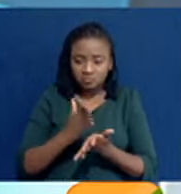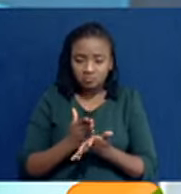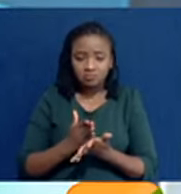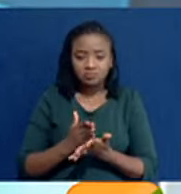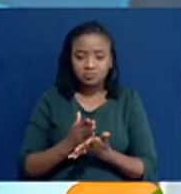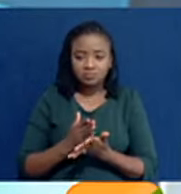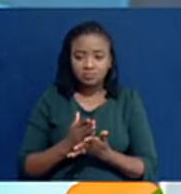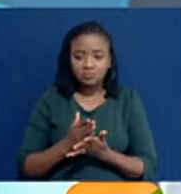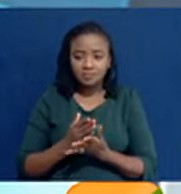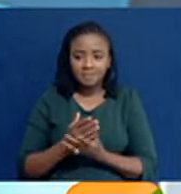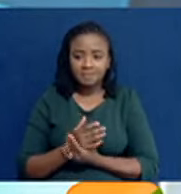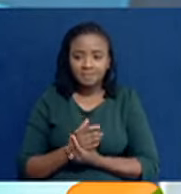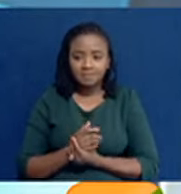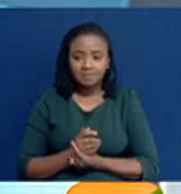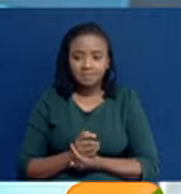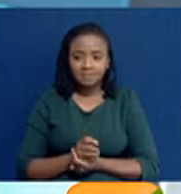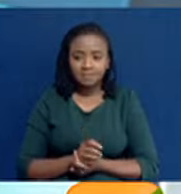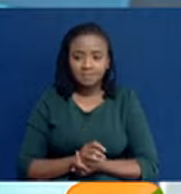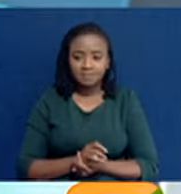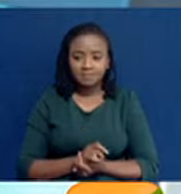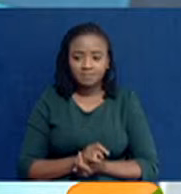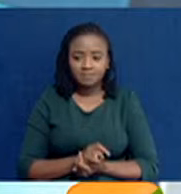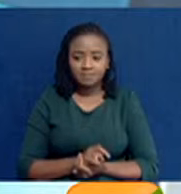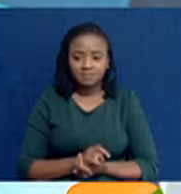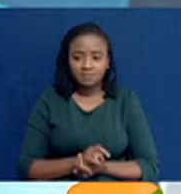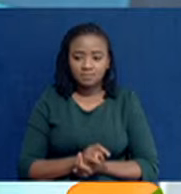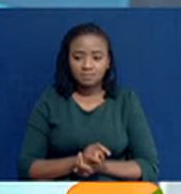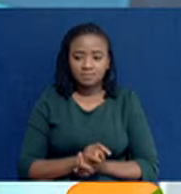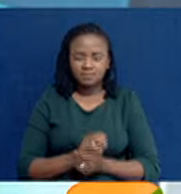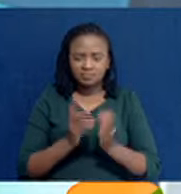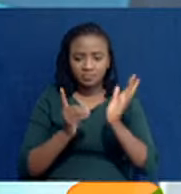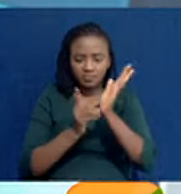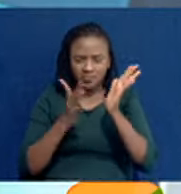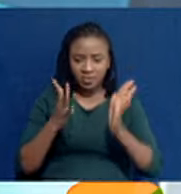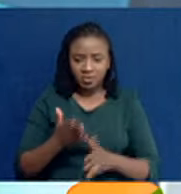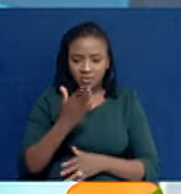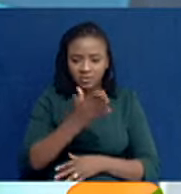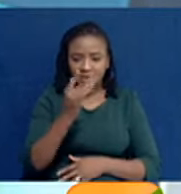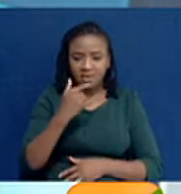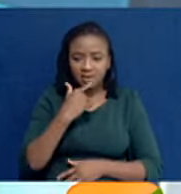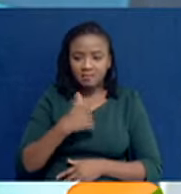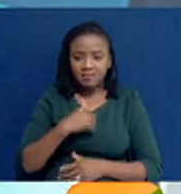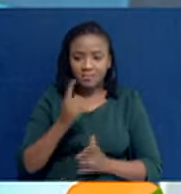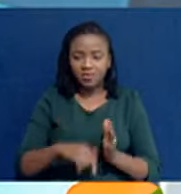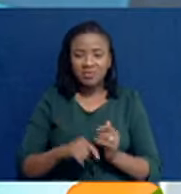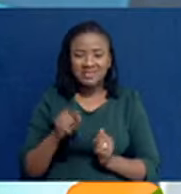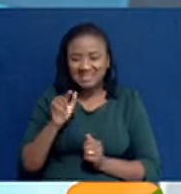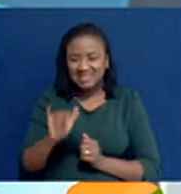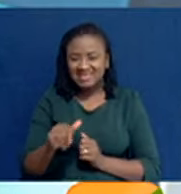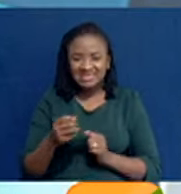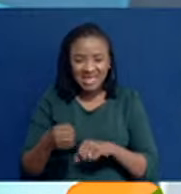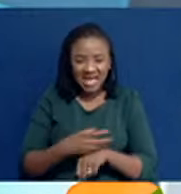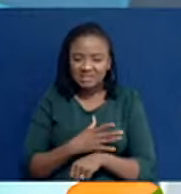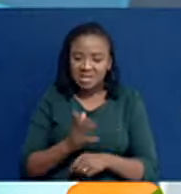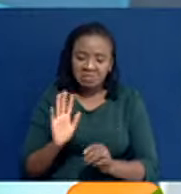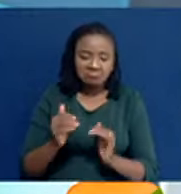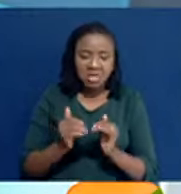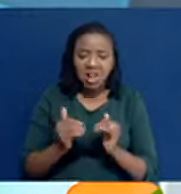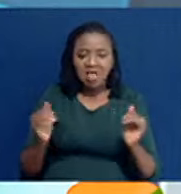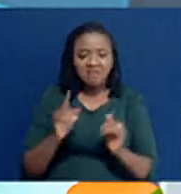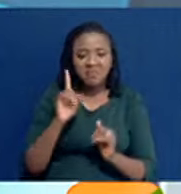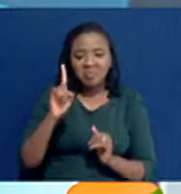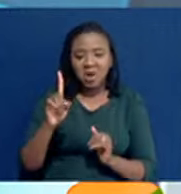cancer, the doctors told me it was still stage one. Mm-hmm. It had